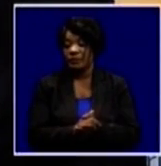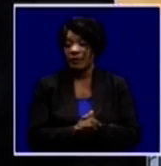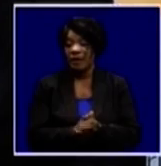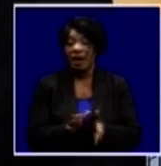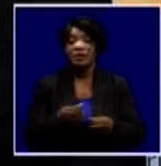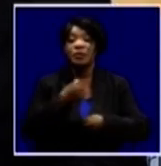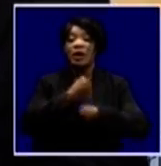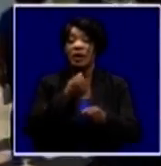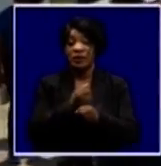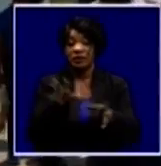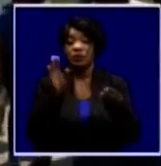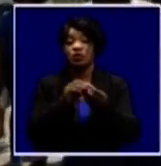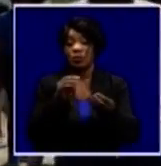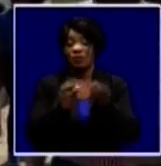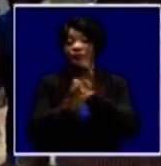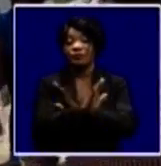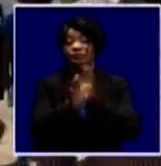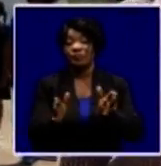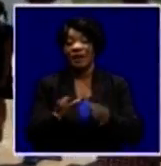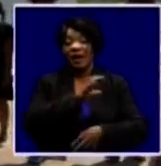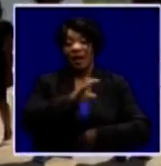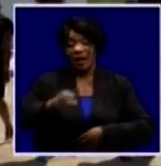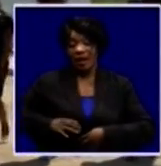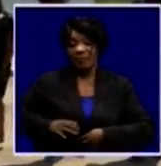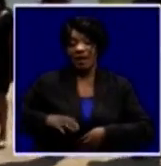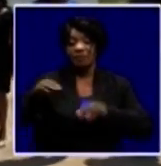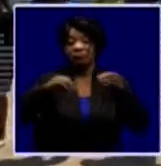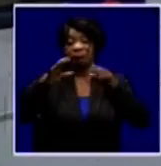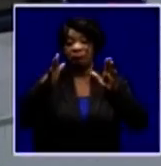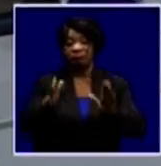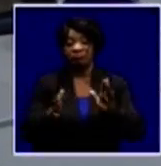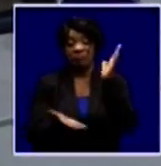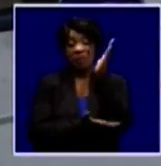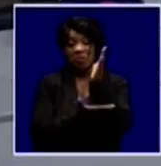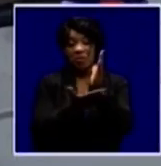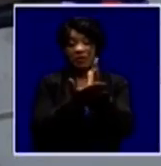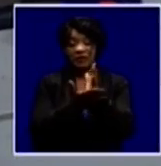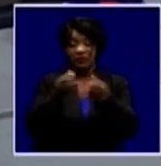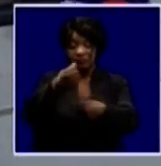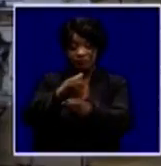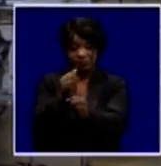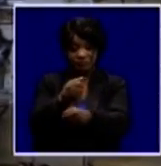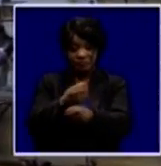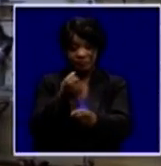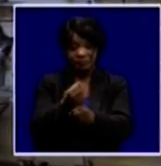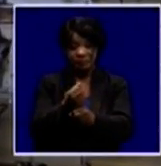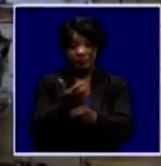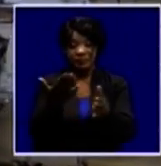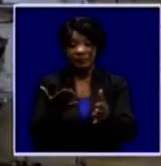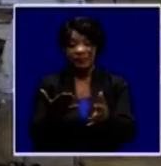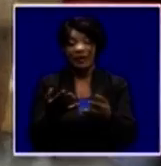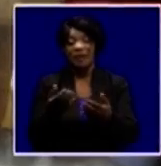development plan. Company Operations Manager says in order to improve its production and adhere to the country's